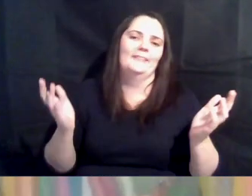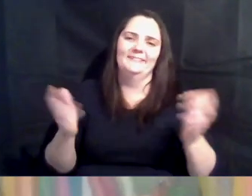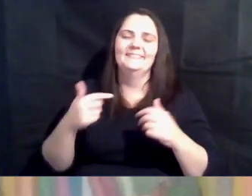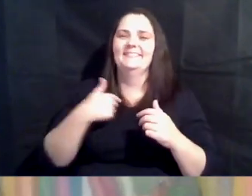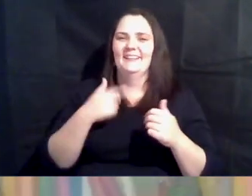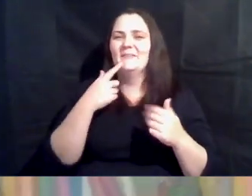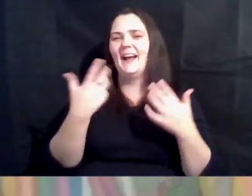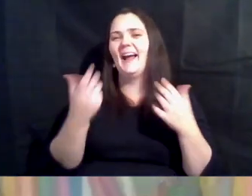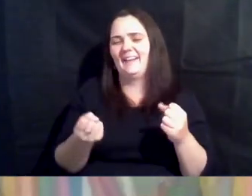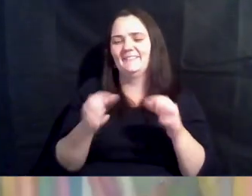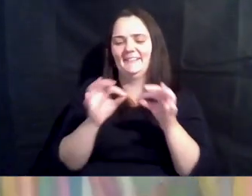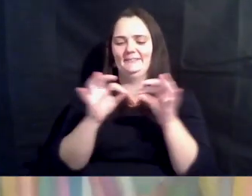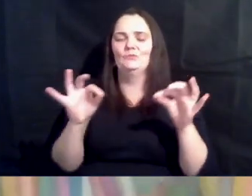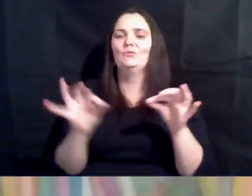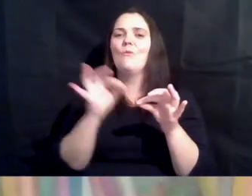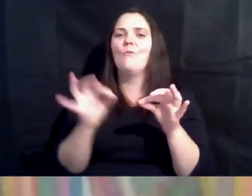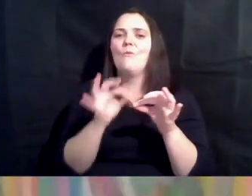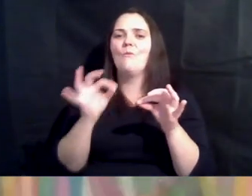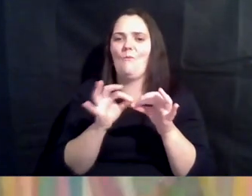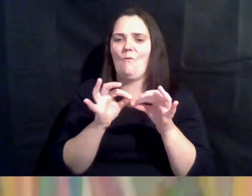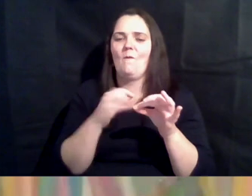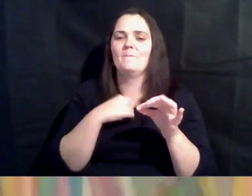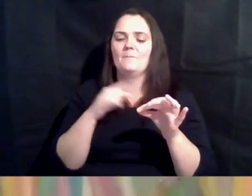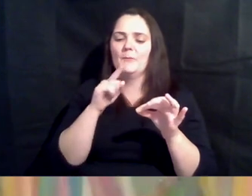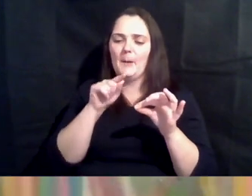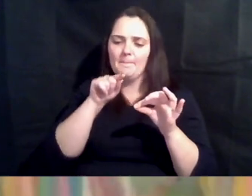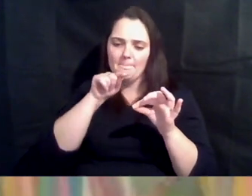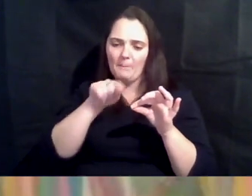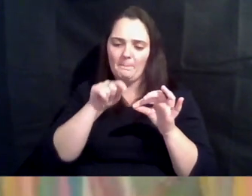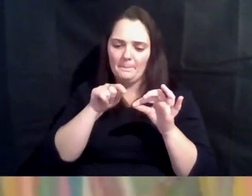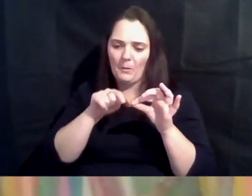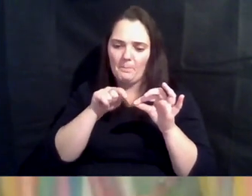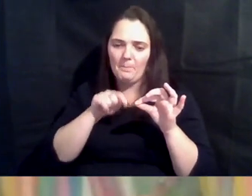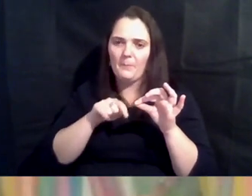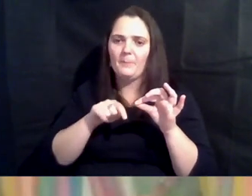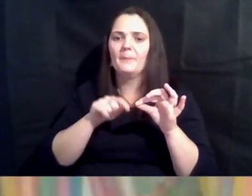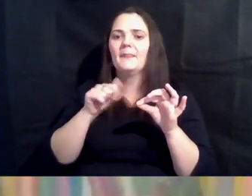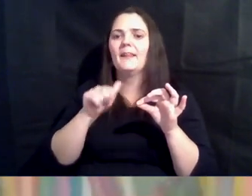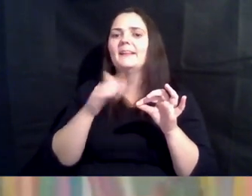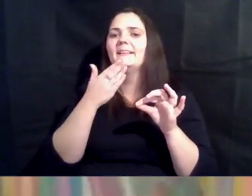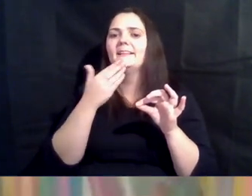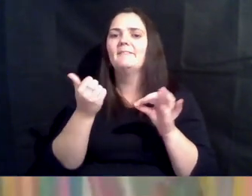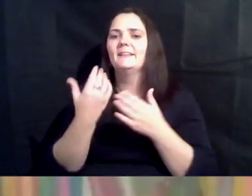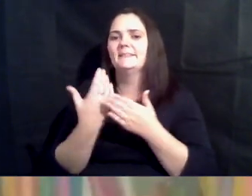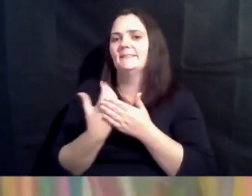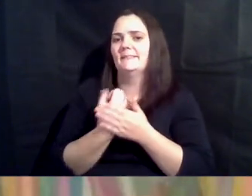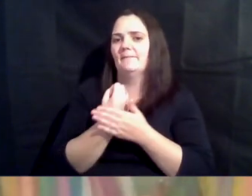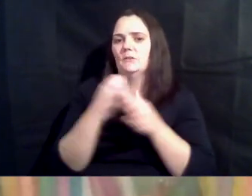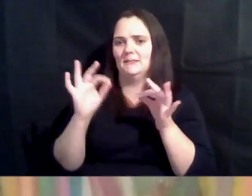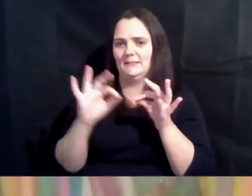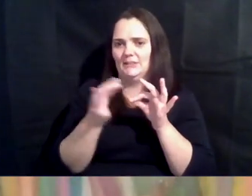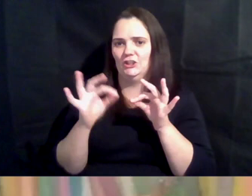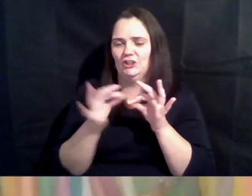use a needle and thread to create some little puncture holes and then a nice secure stitch.